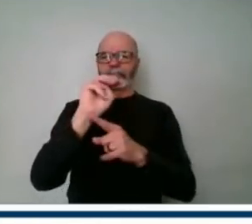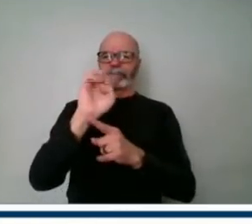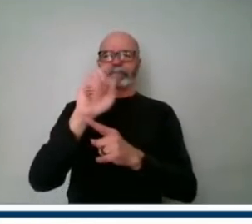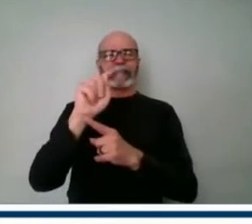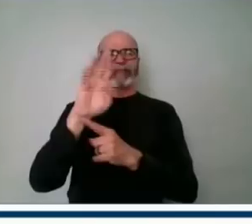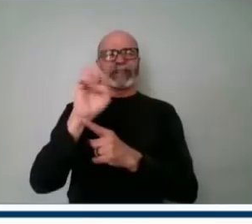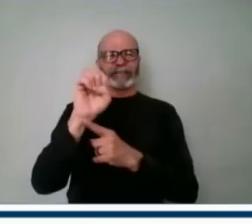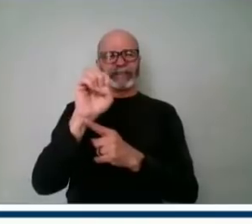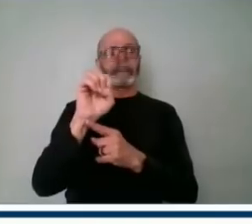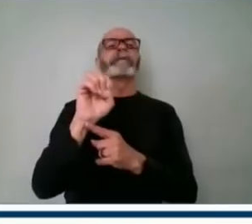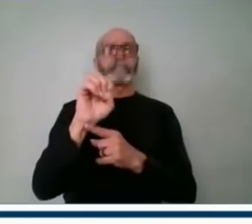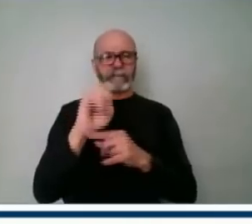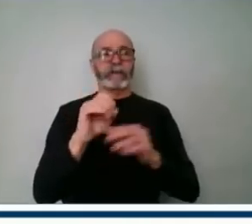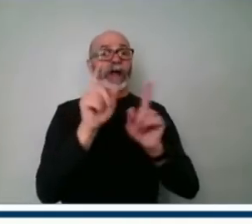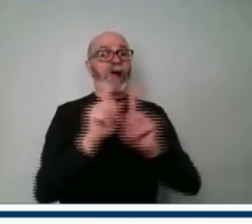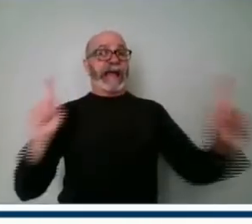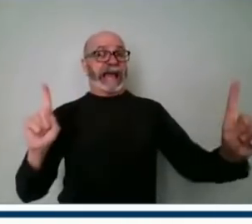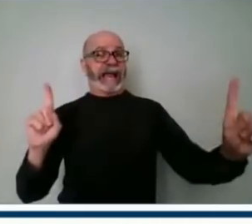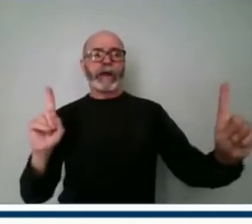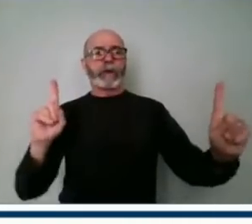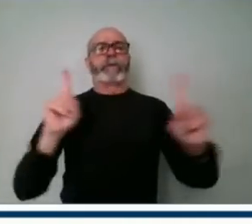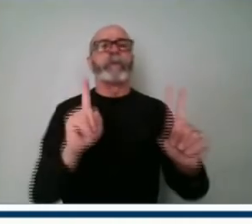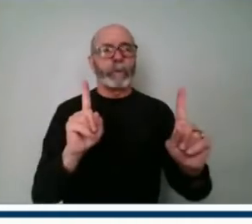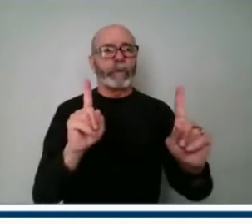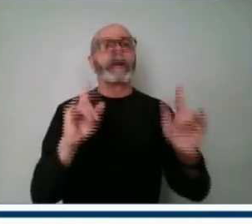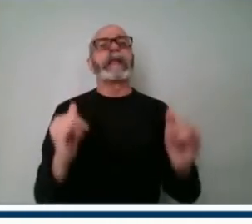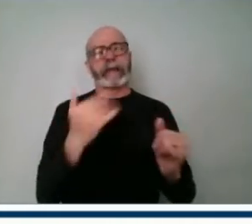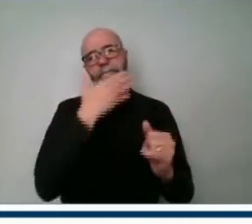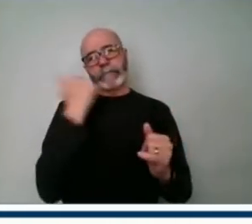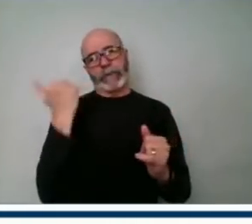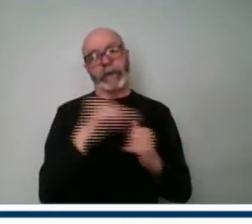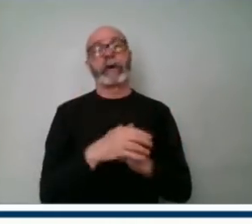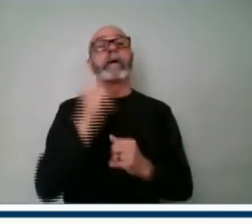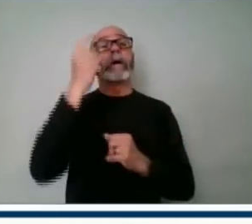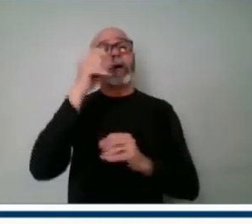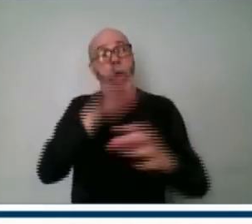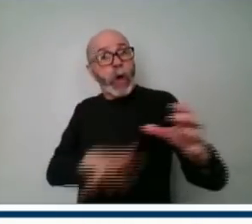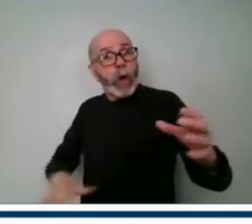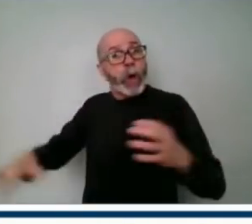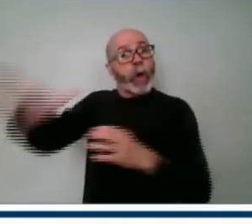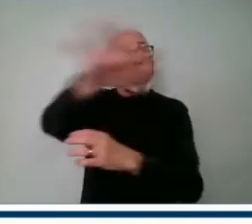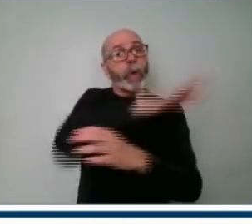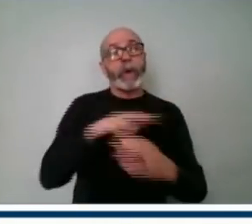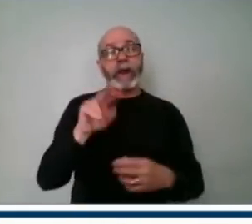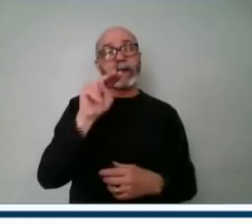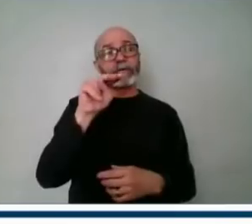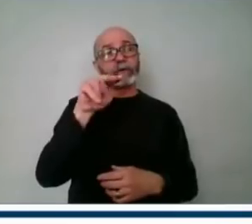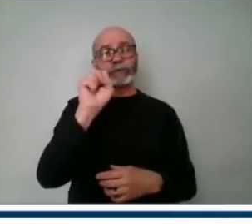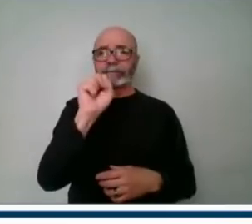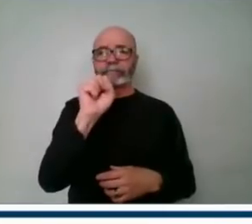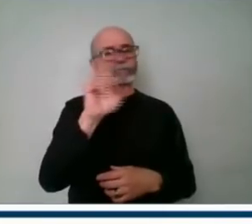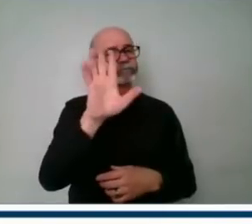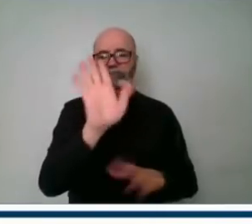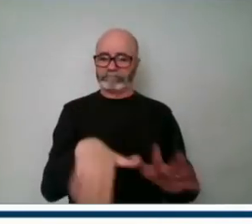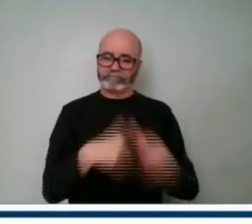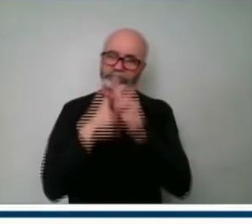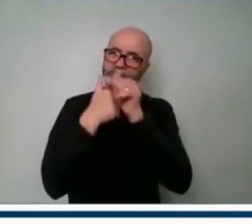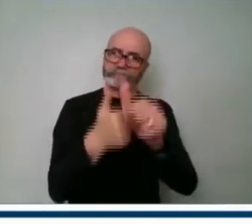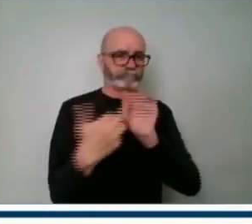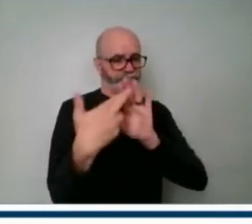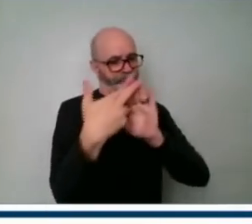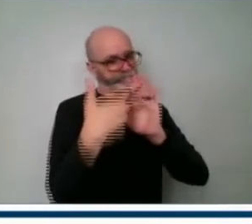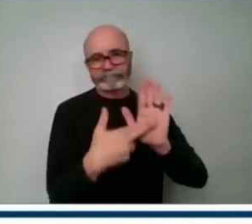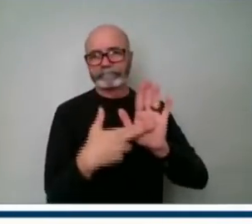Halifax area means that everyone across the province now follows the same rules. There can be social and